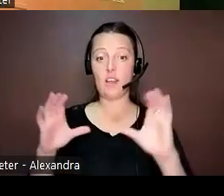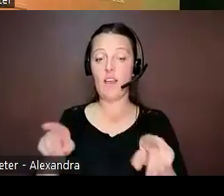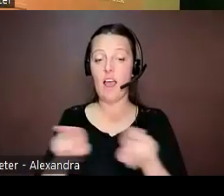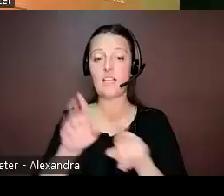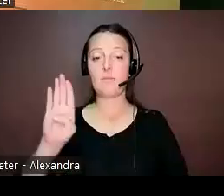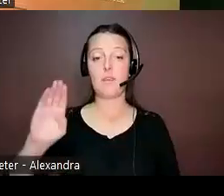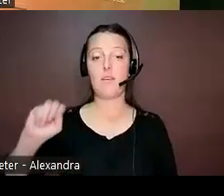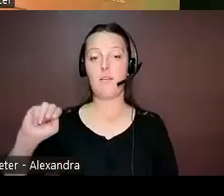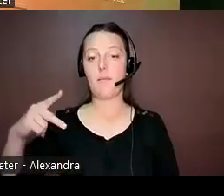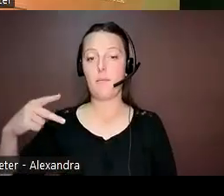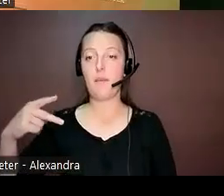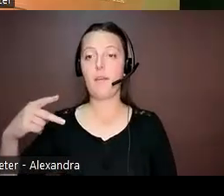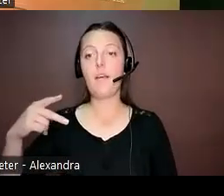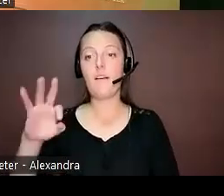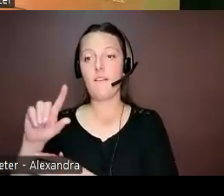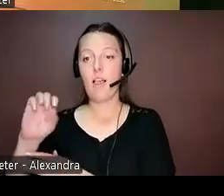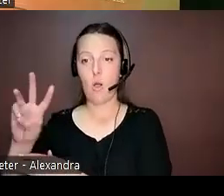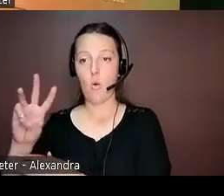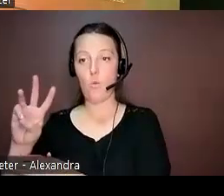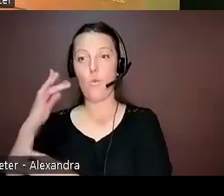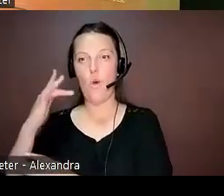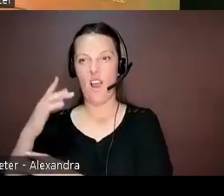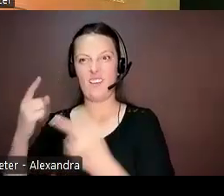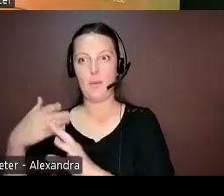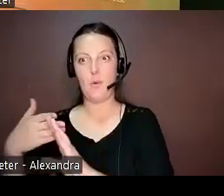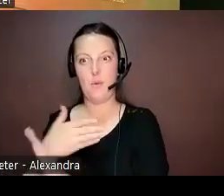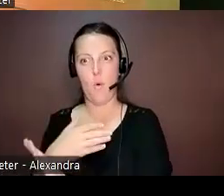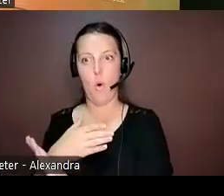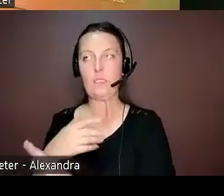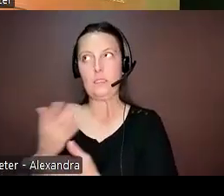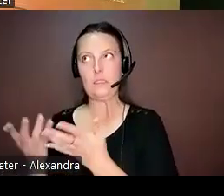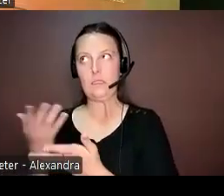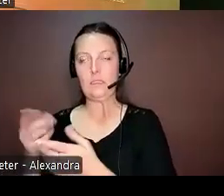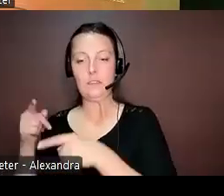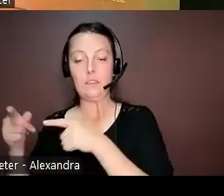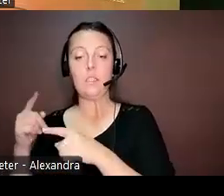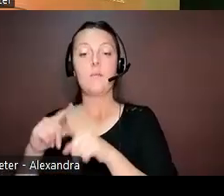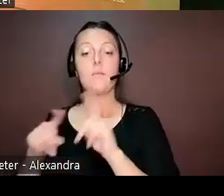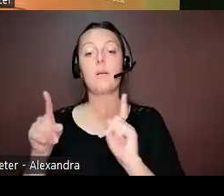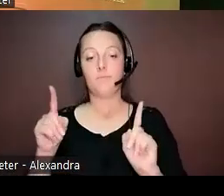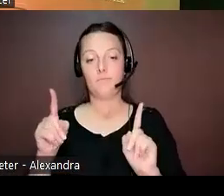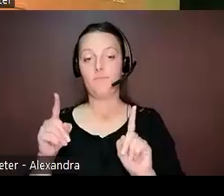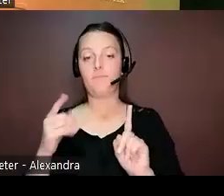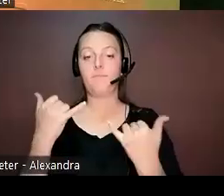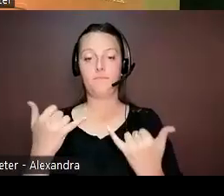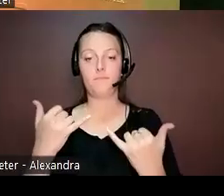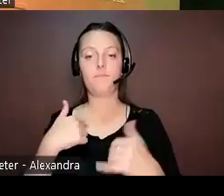Instead, why am I nowadays working a lot in the consultation liaison psychiatry world was that,